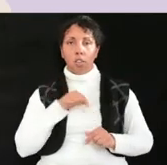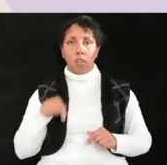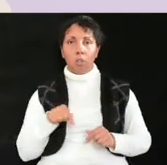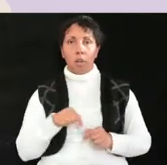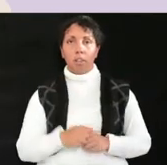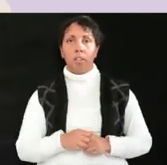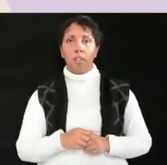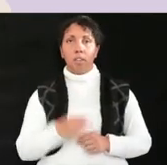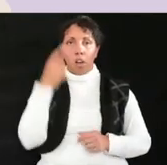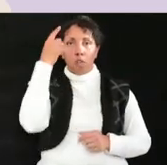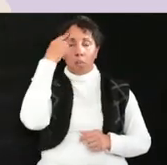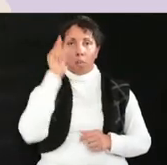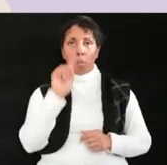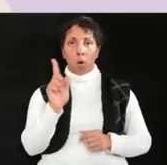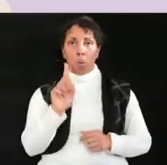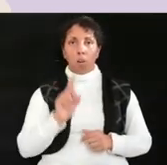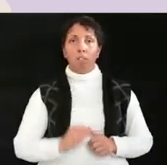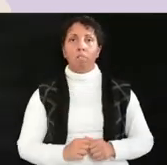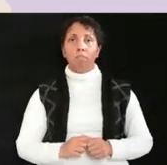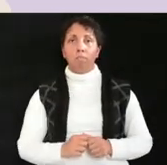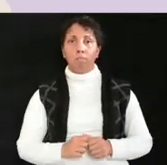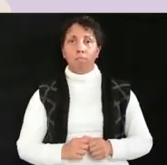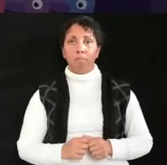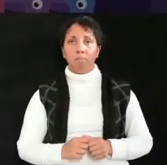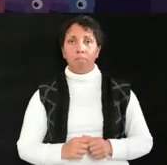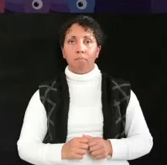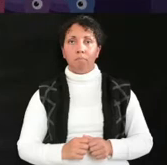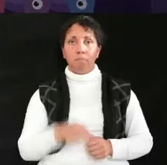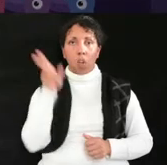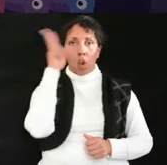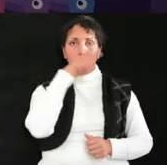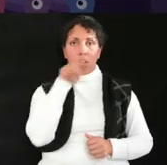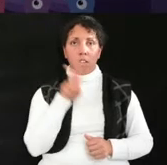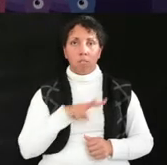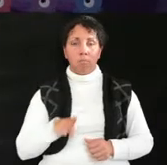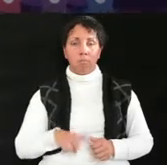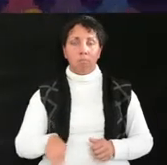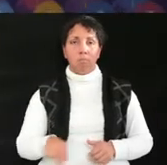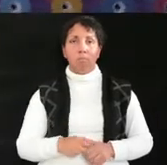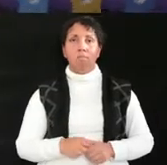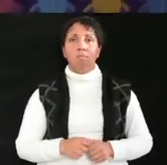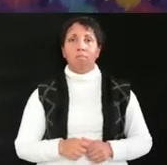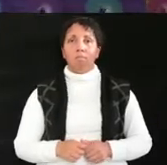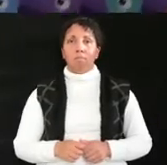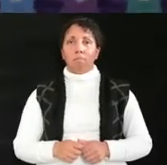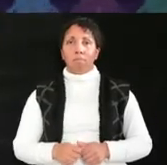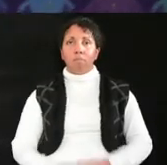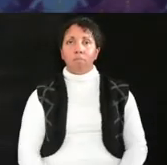Now it's time to ask the audience what they've learned in our quiz round. Let's find a contestant.